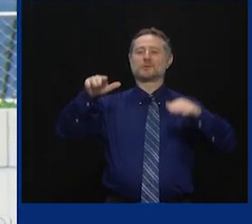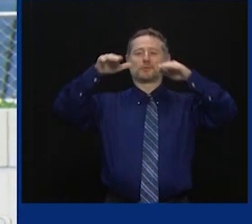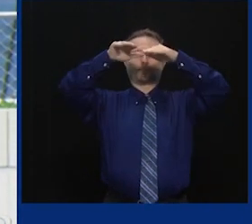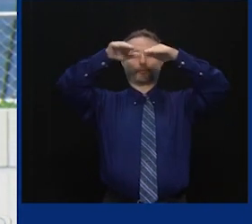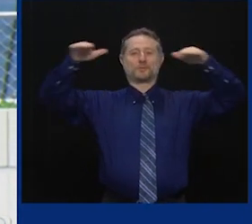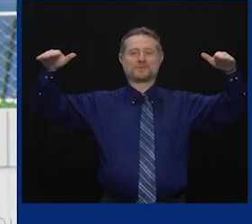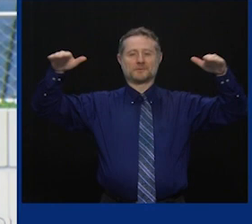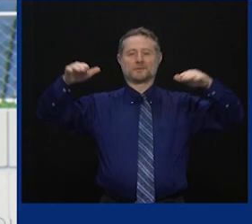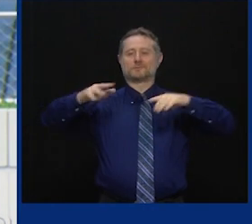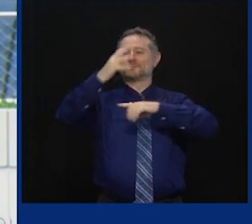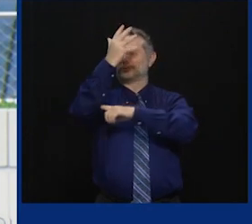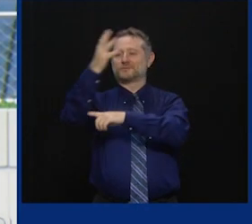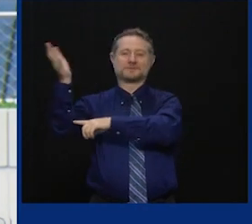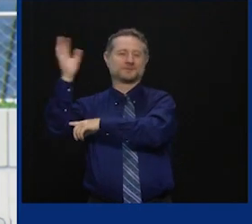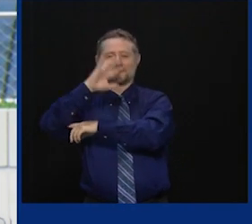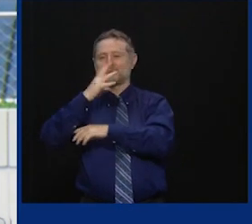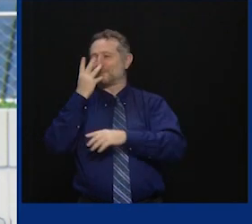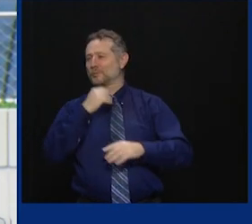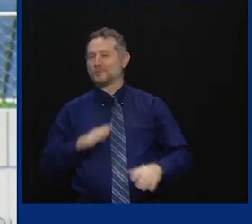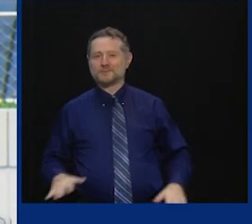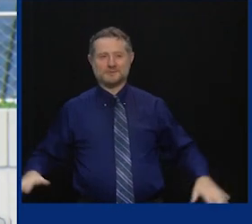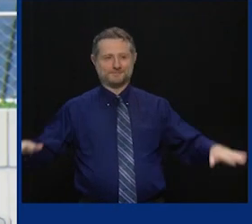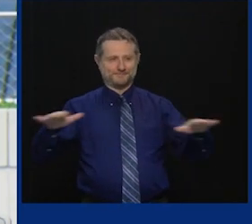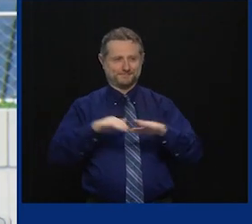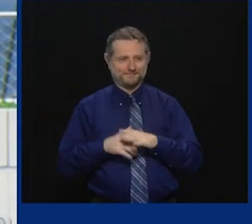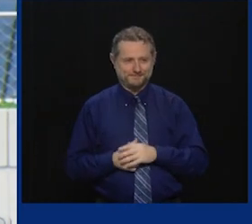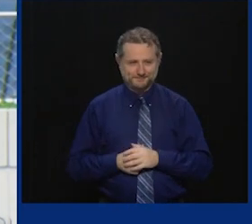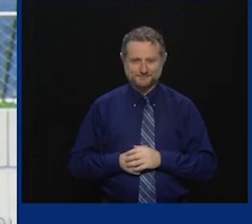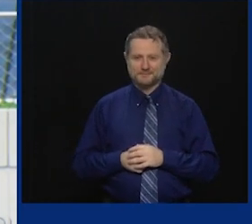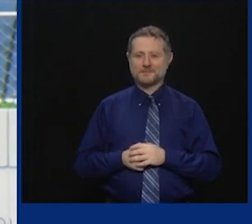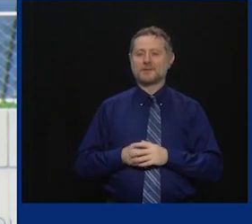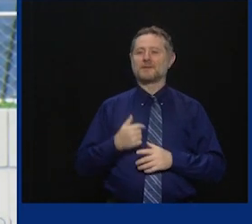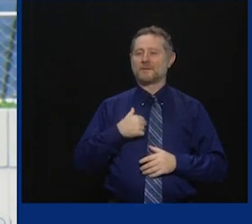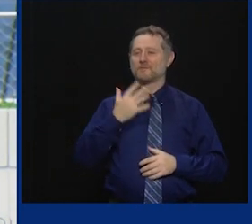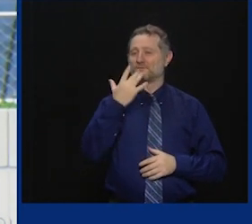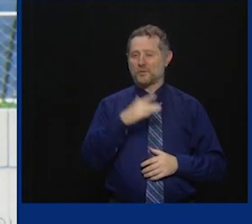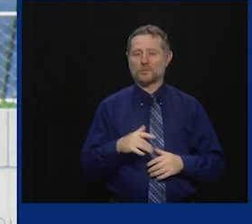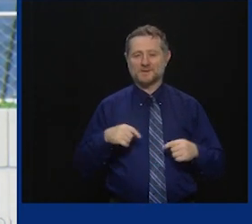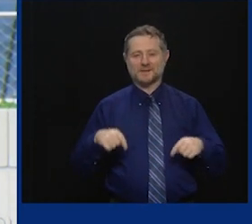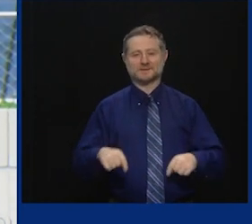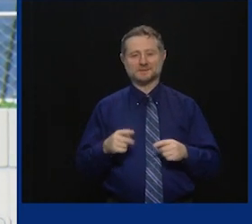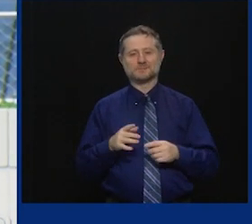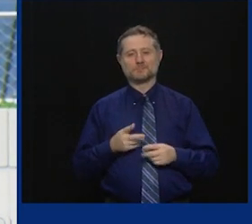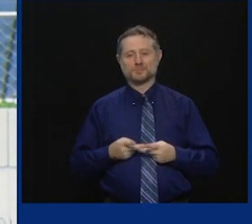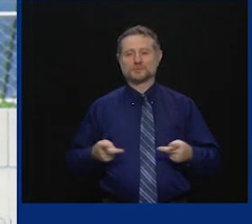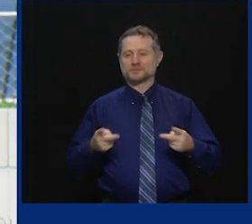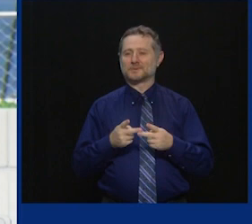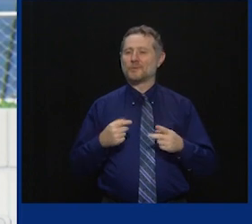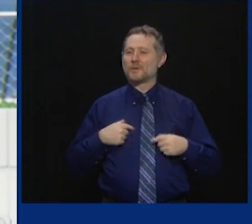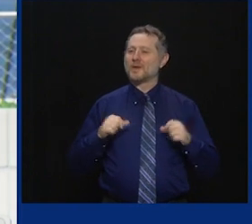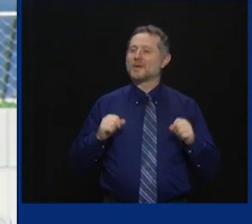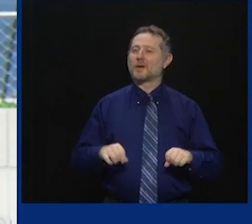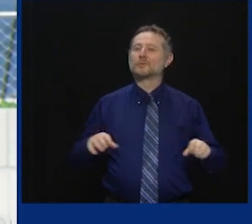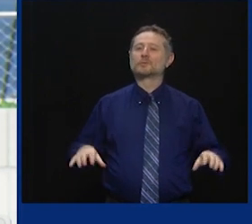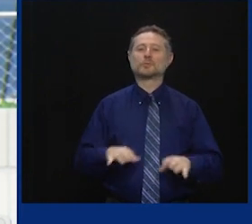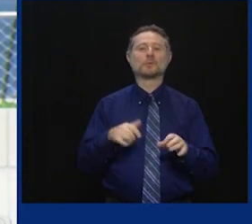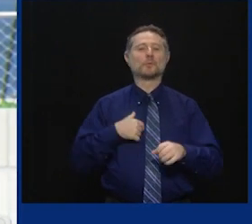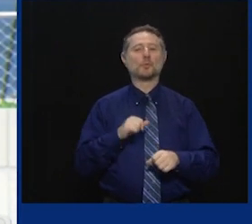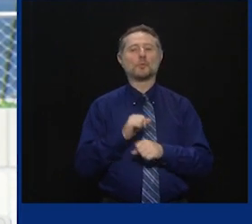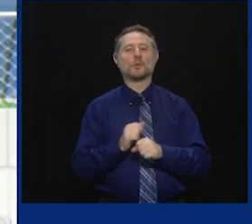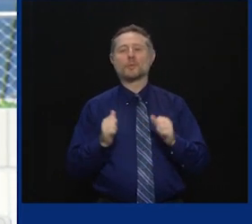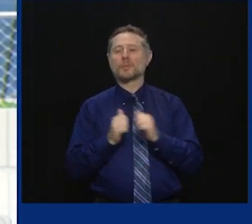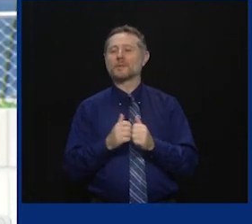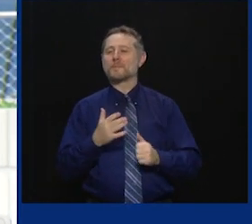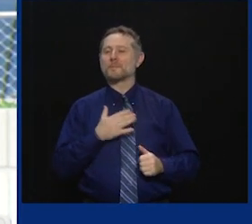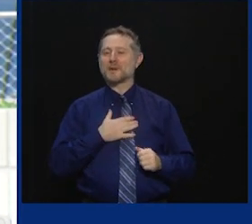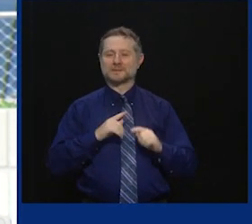space. I'm very fortunate to have been put in a position where I could do what we have done here. And together with my team,